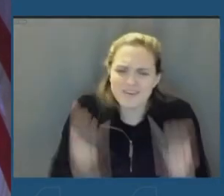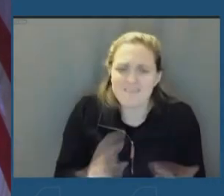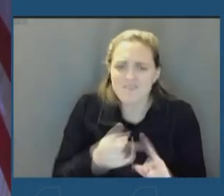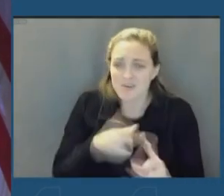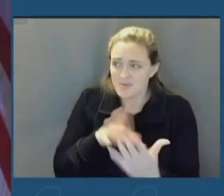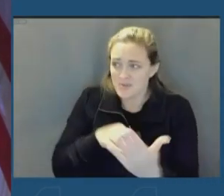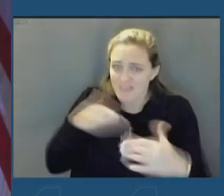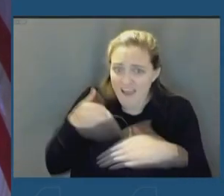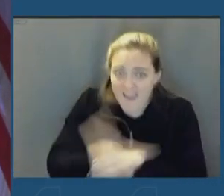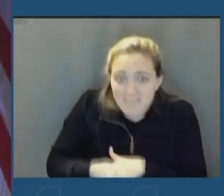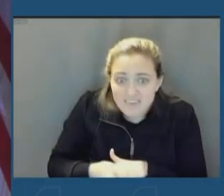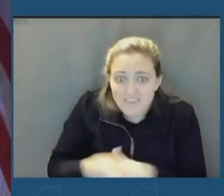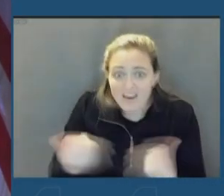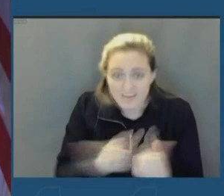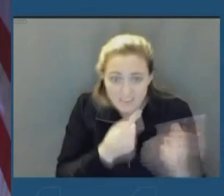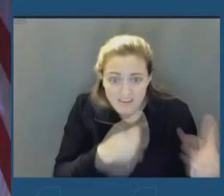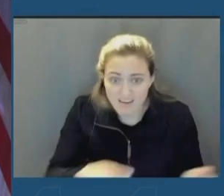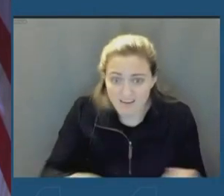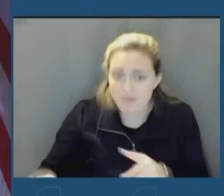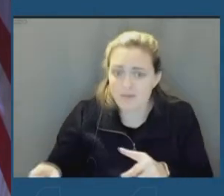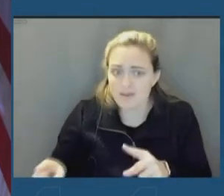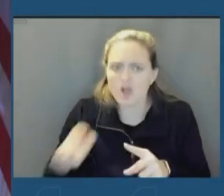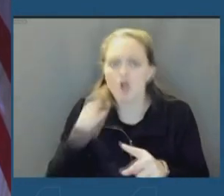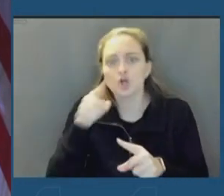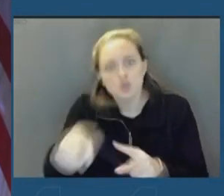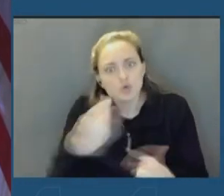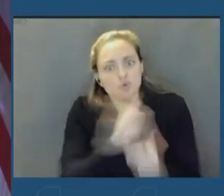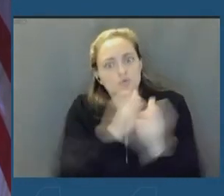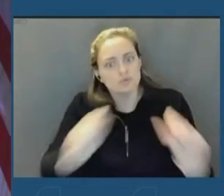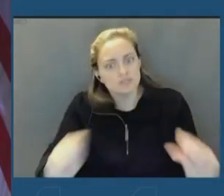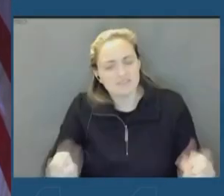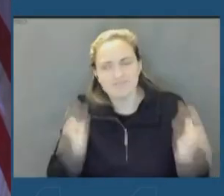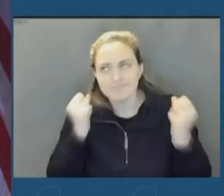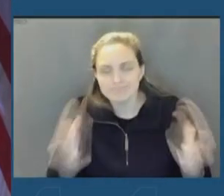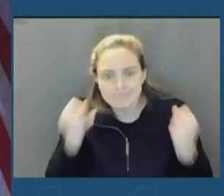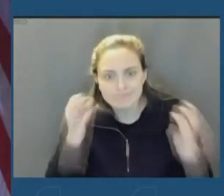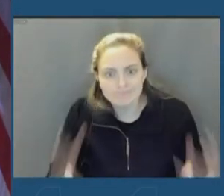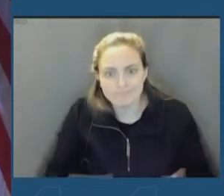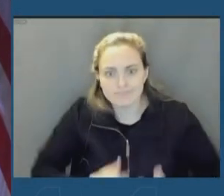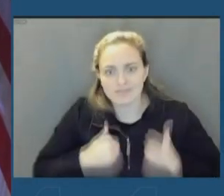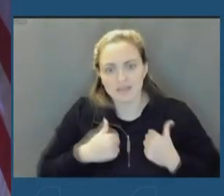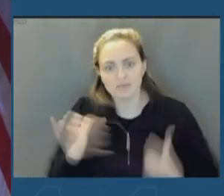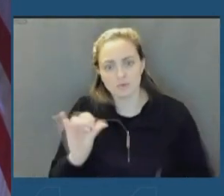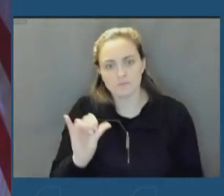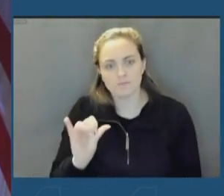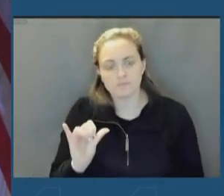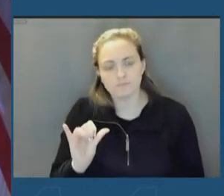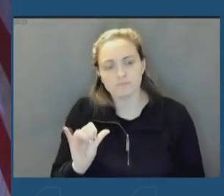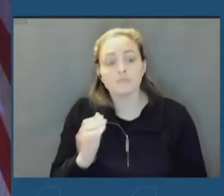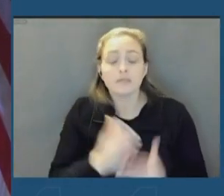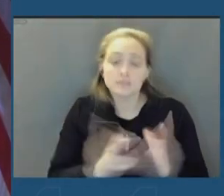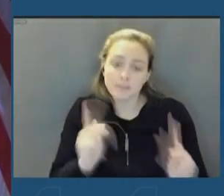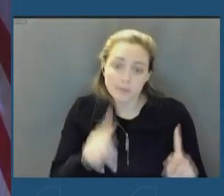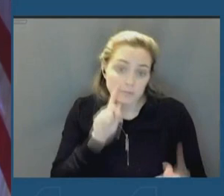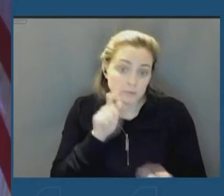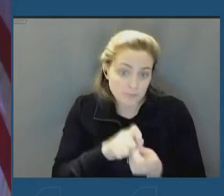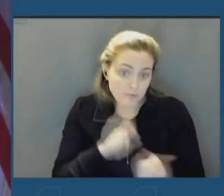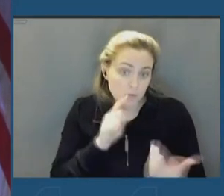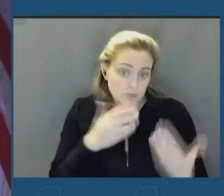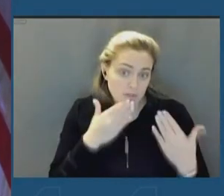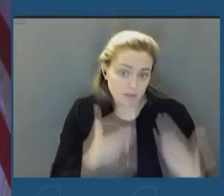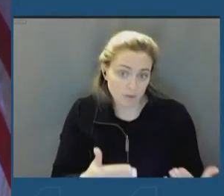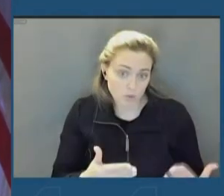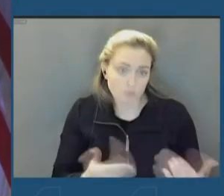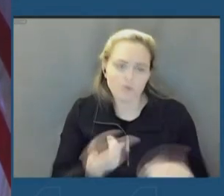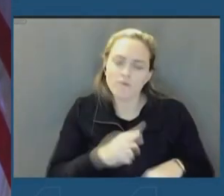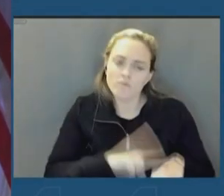afterwards everything was done, you saved thousands of lives as well. There are some people I specifically want to thank. Of